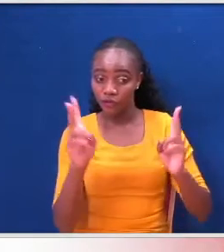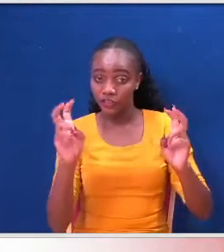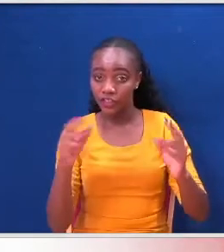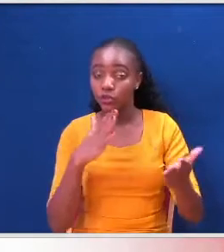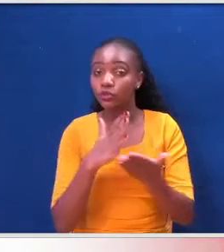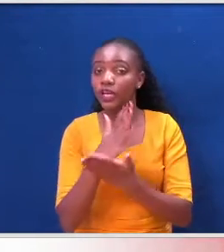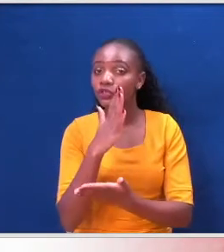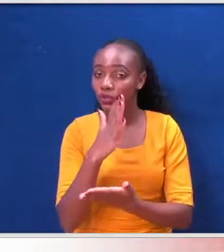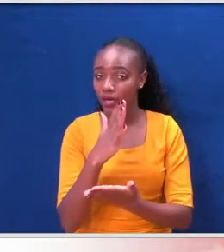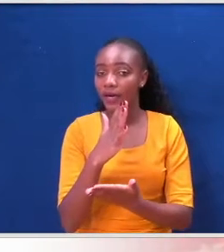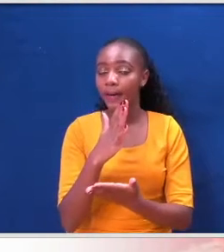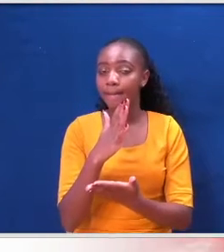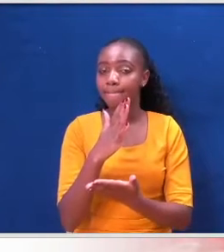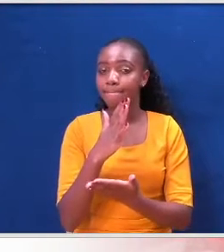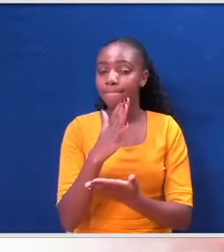sure that